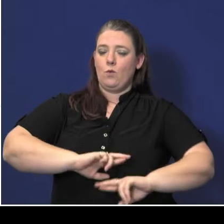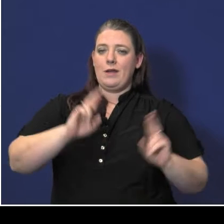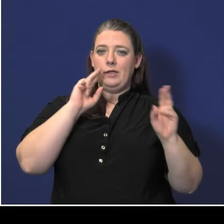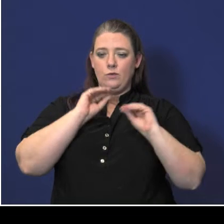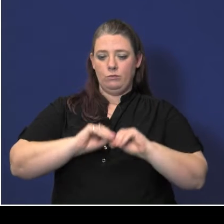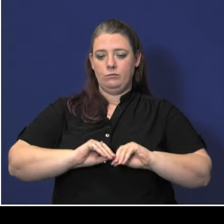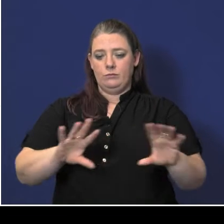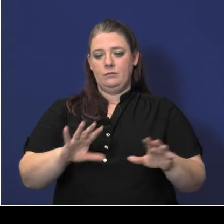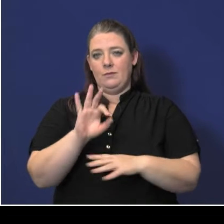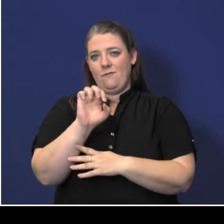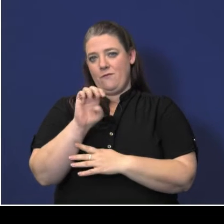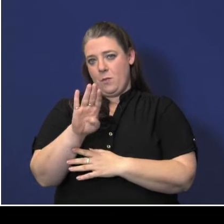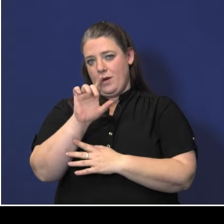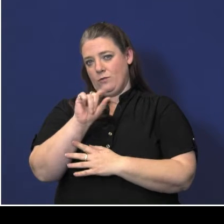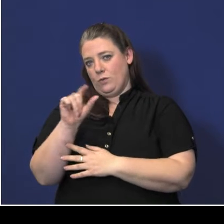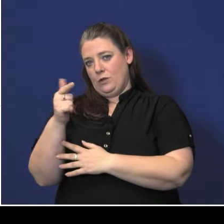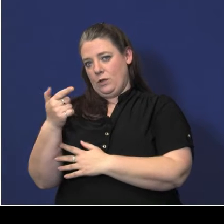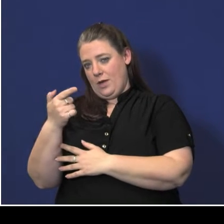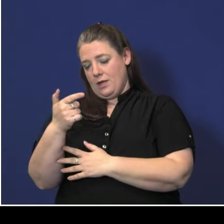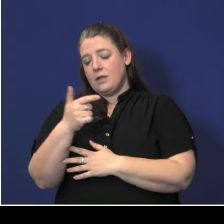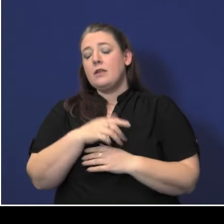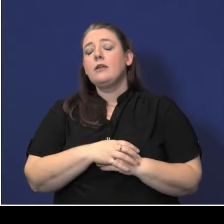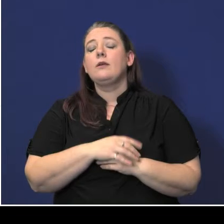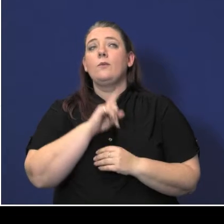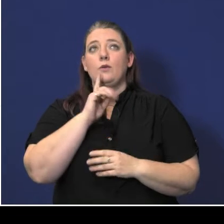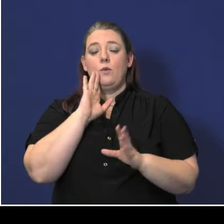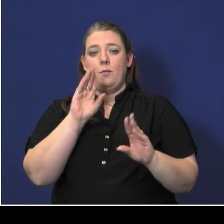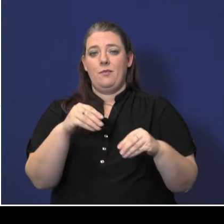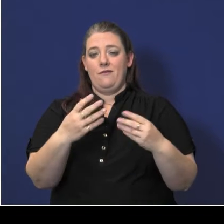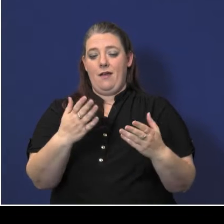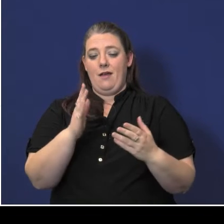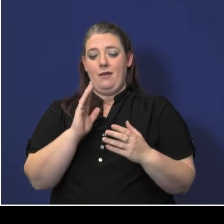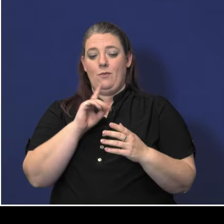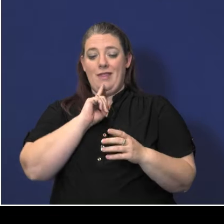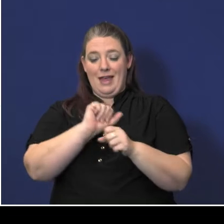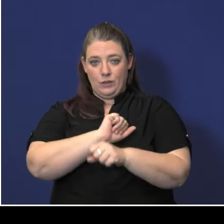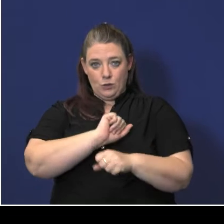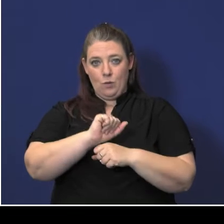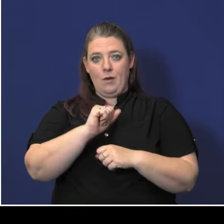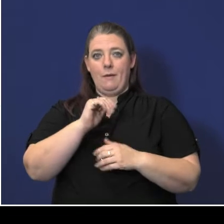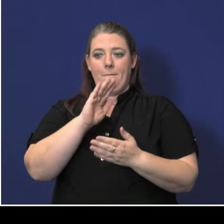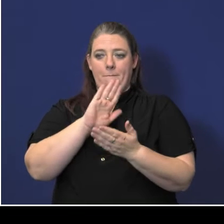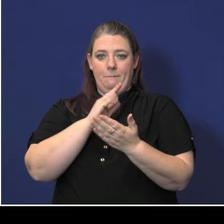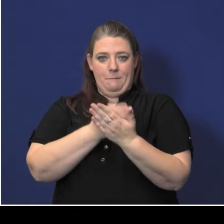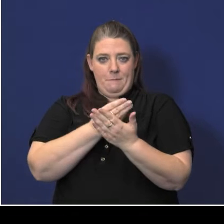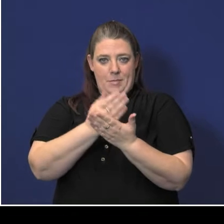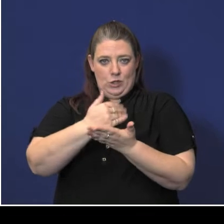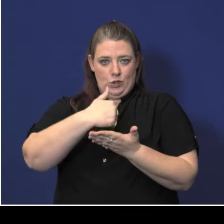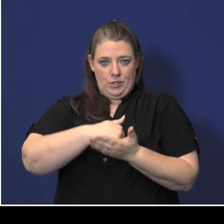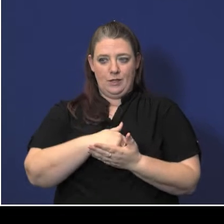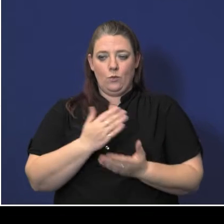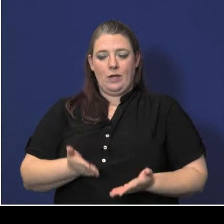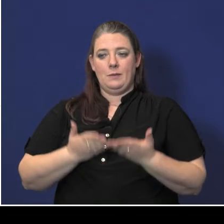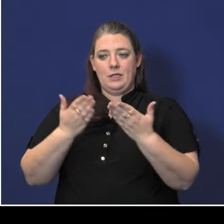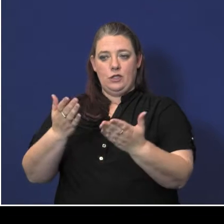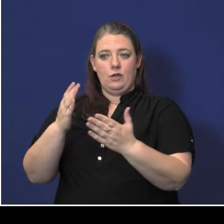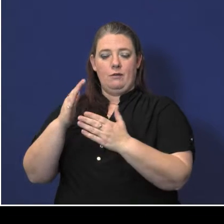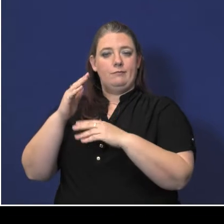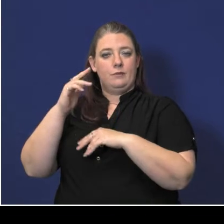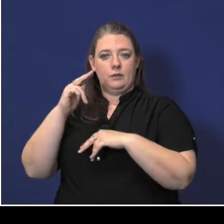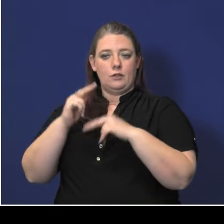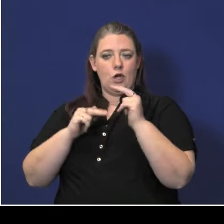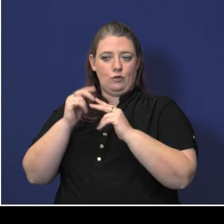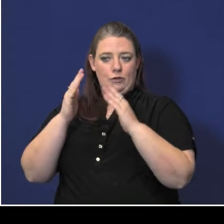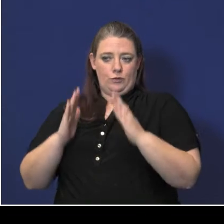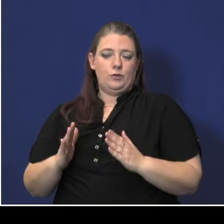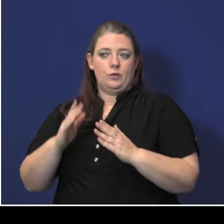in February of 2021, which will provide us with an actual budget, a recommendation, a contractor to bring for